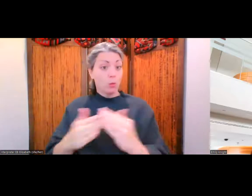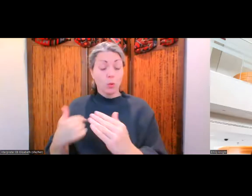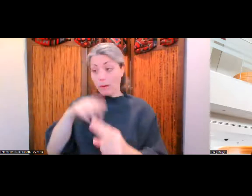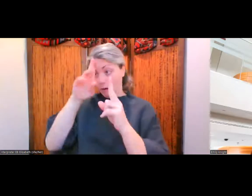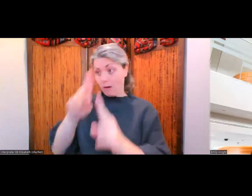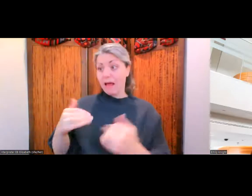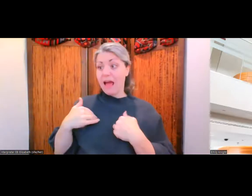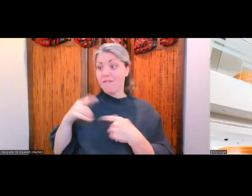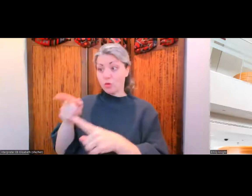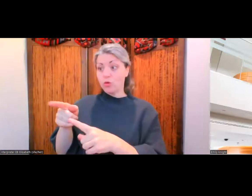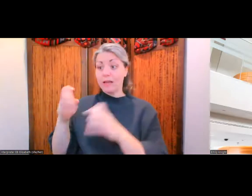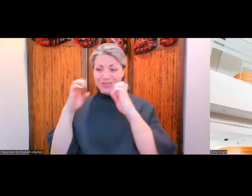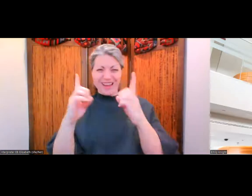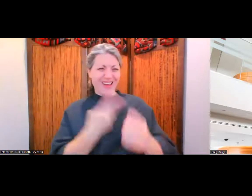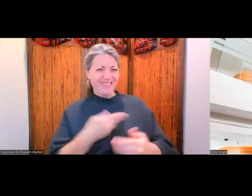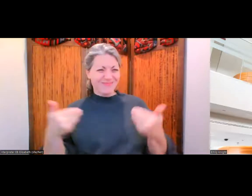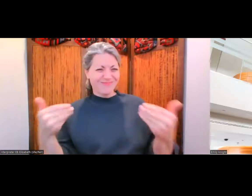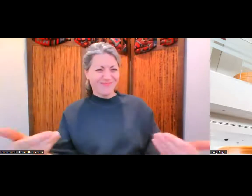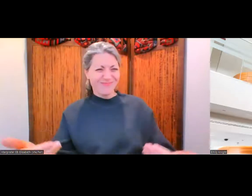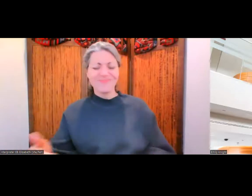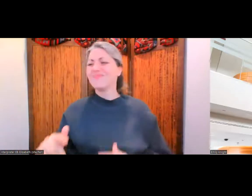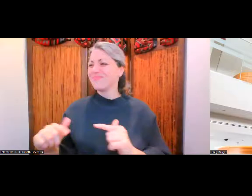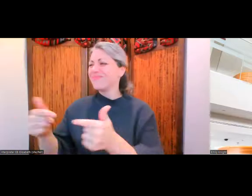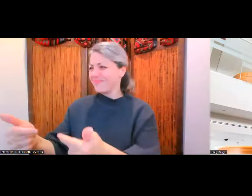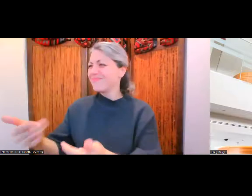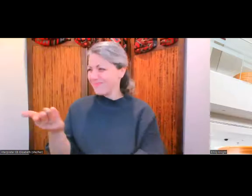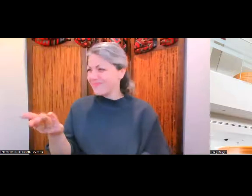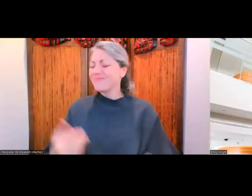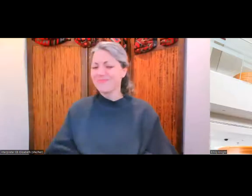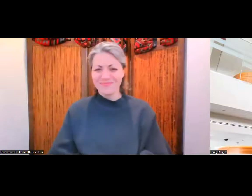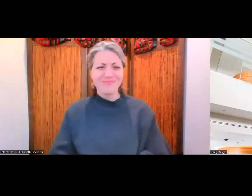educate us all today. I'll turn it over to you, Patty.